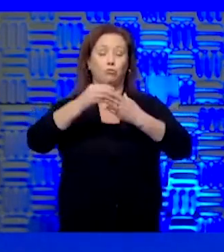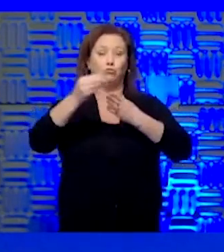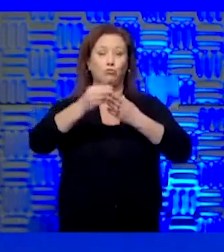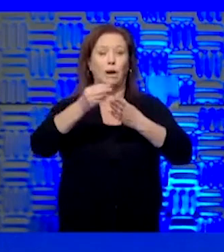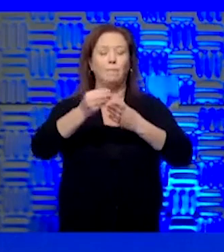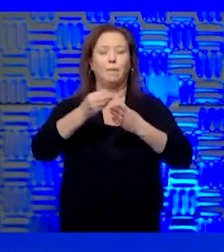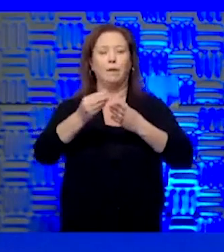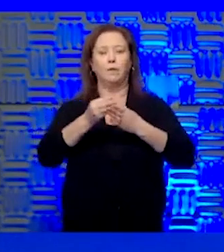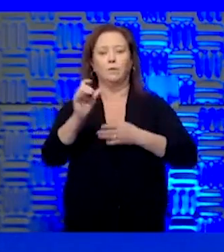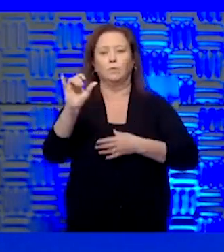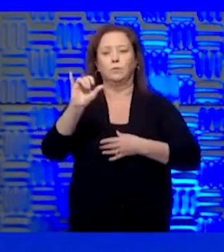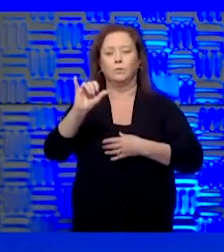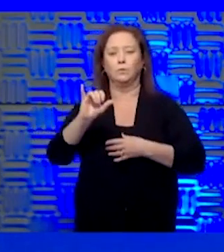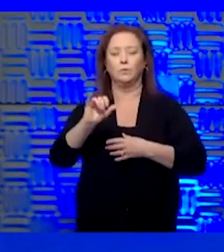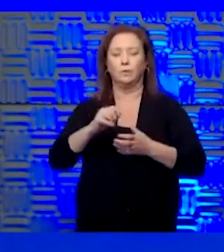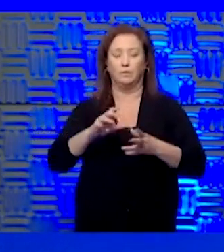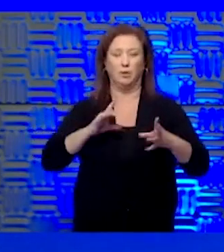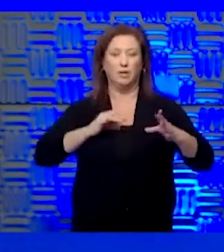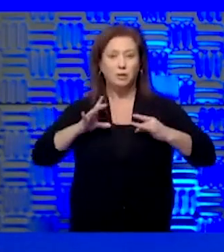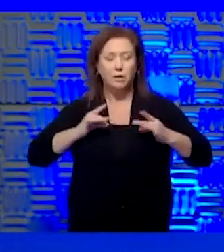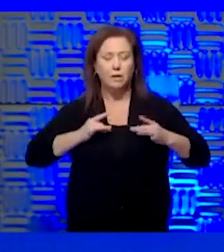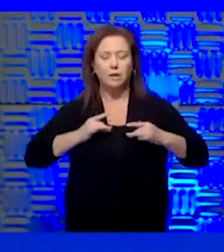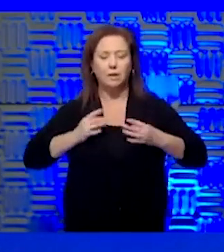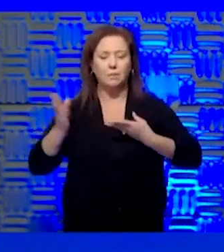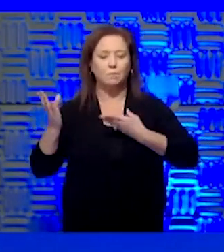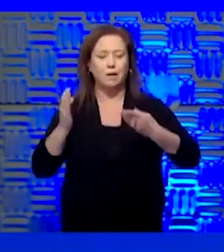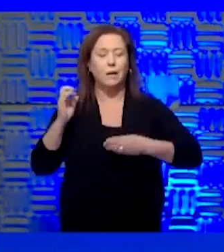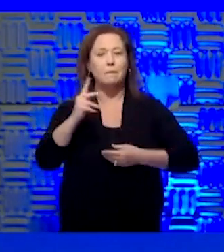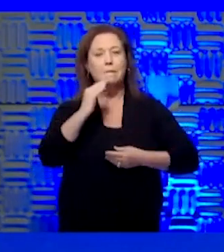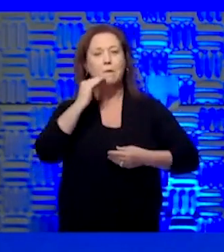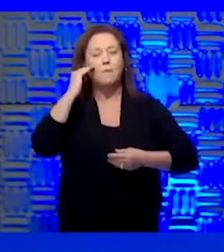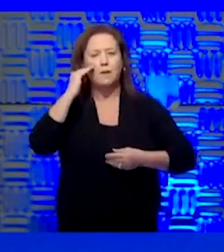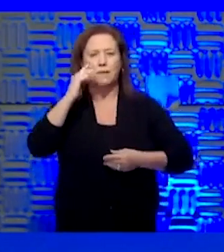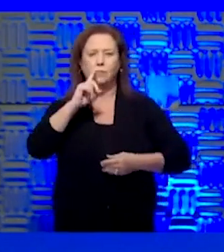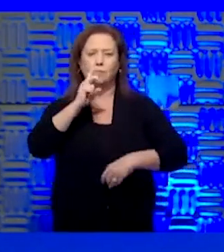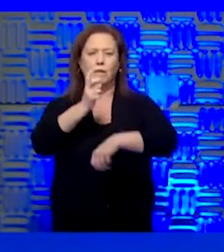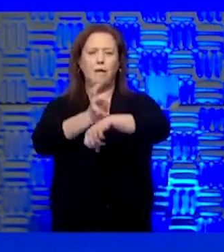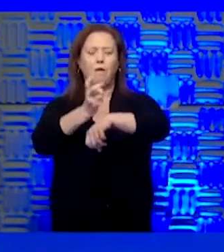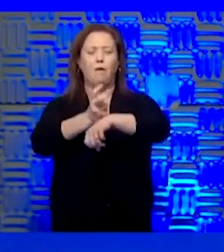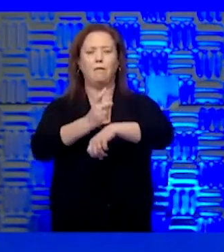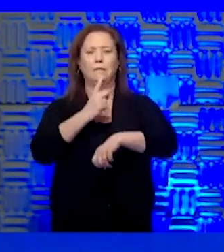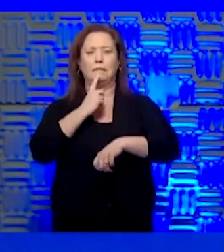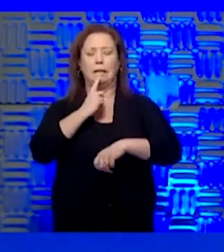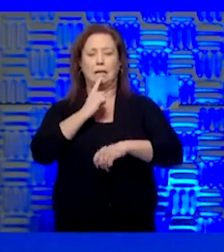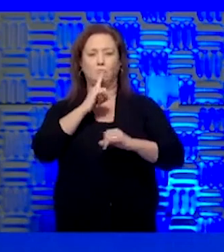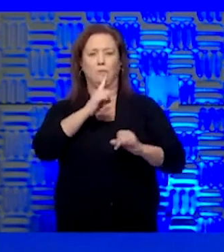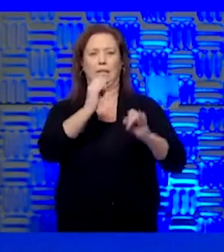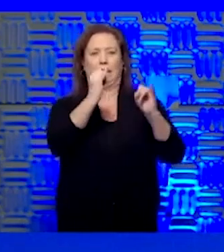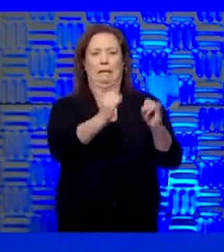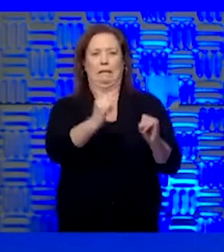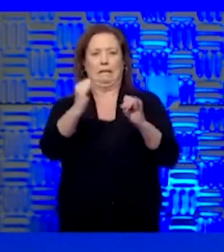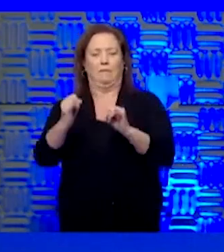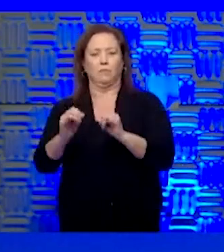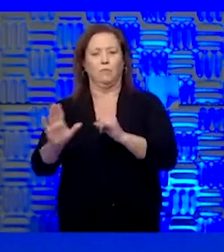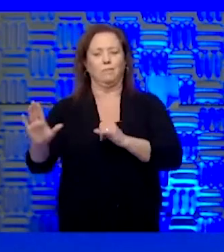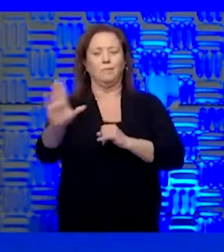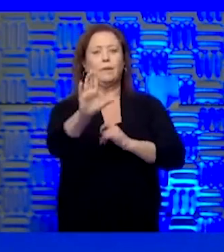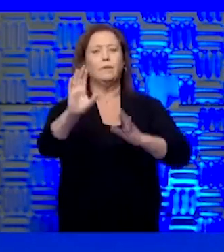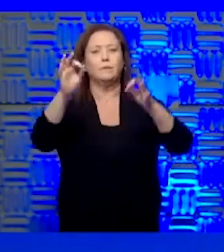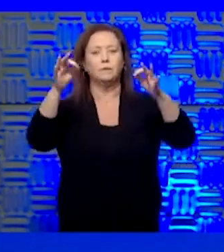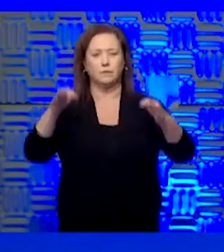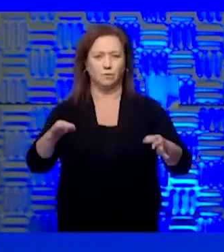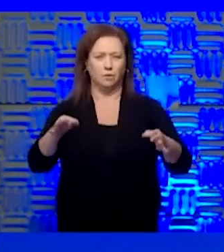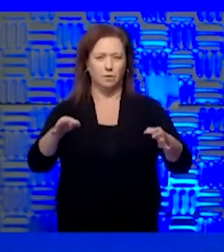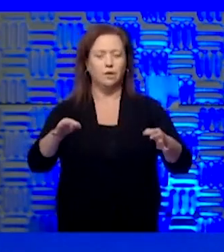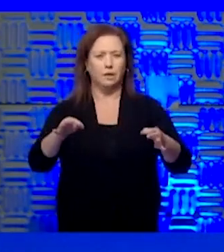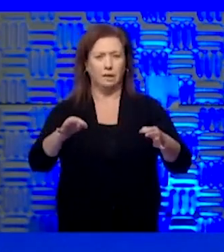and things of that nature, get it, bring it home. So it's really hard to say. I think this boils down to individual decision and